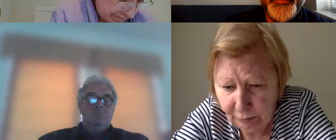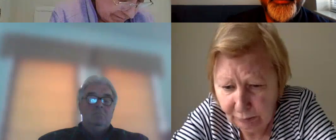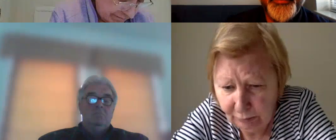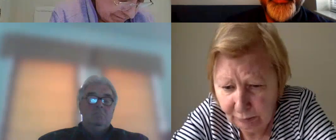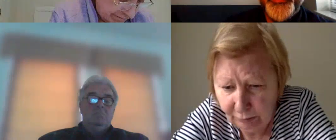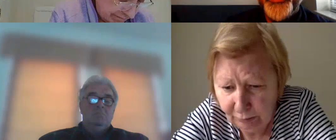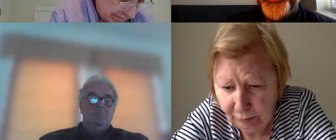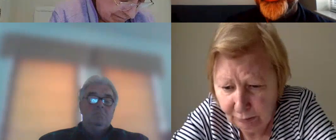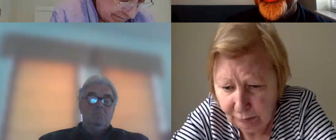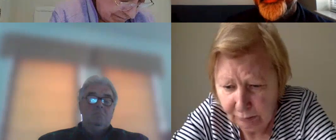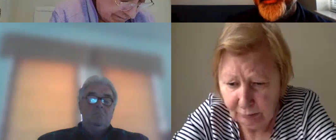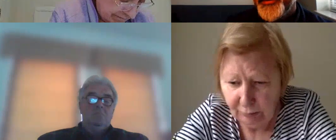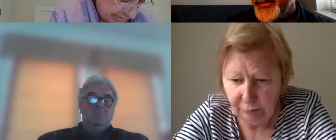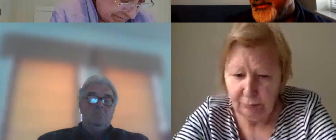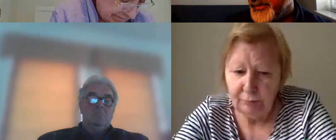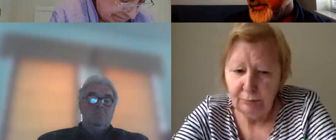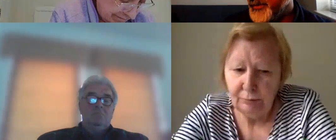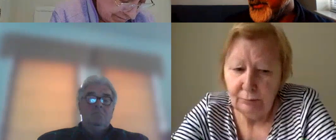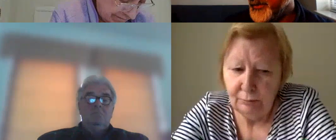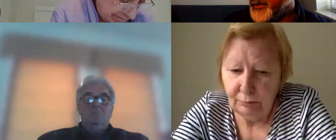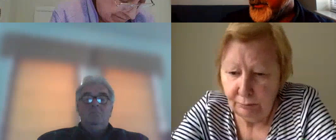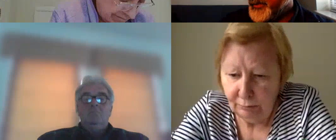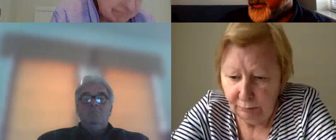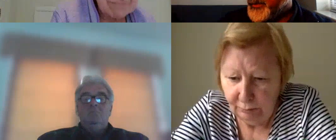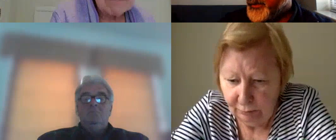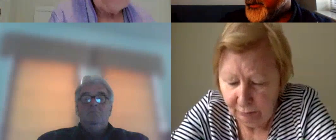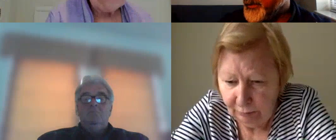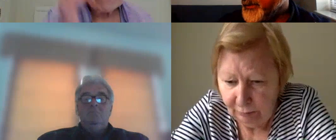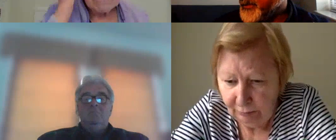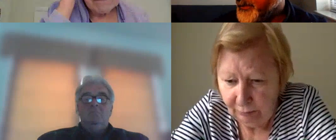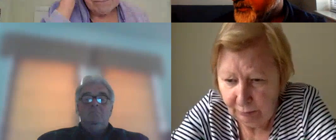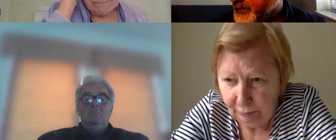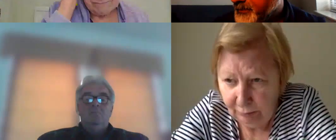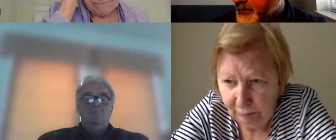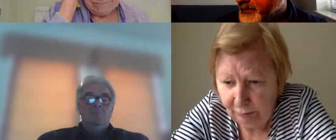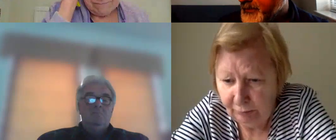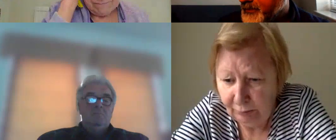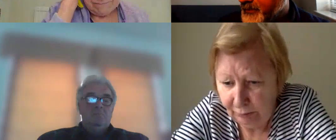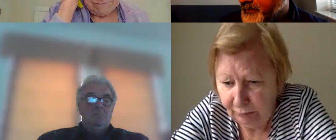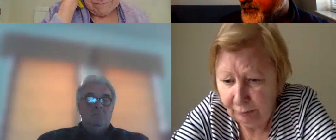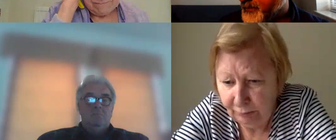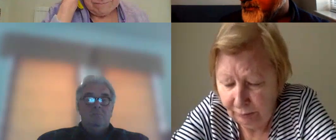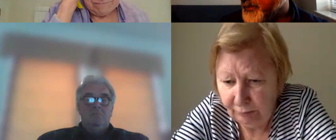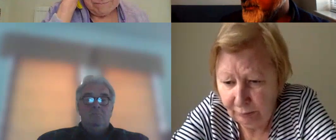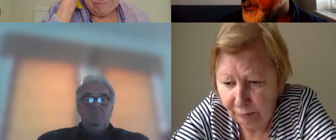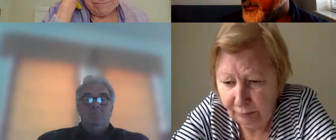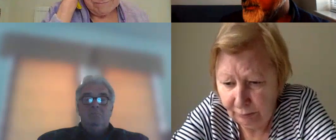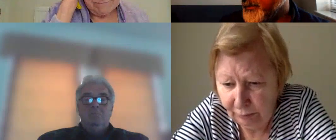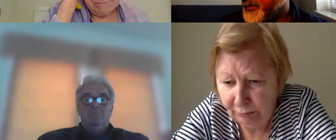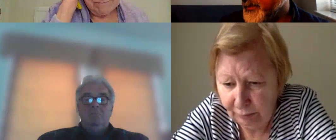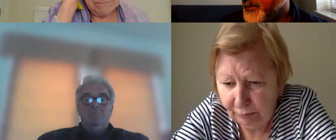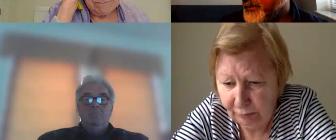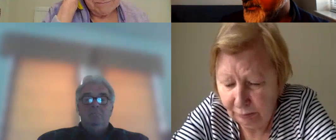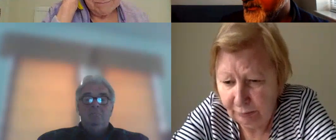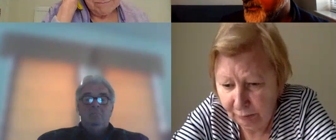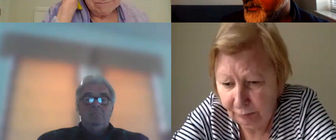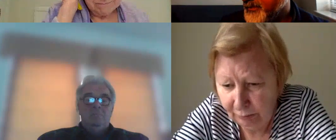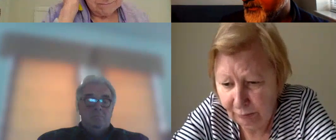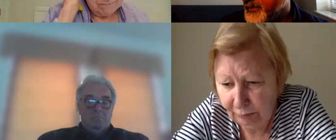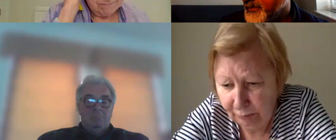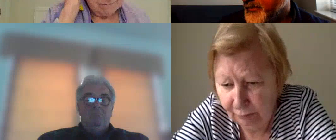hands. So first of all, thank you for attending today. Hopefully you found today